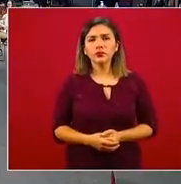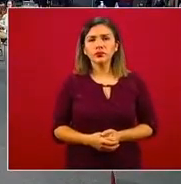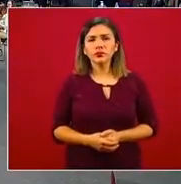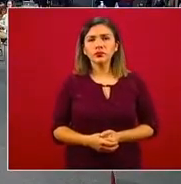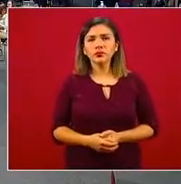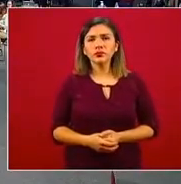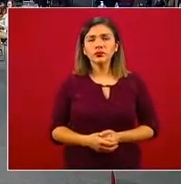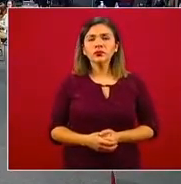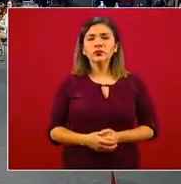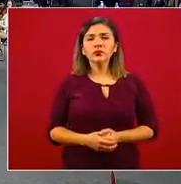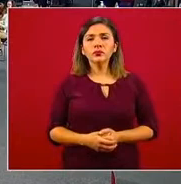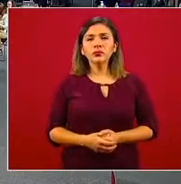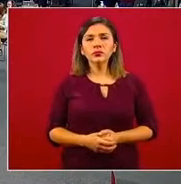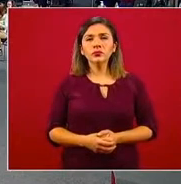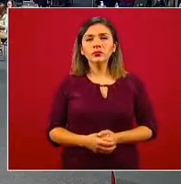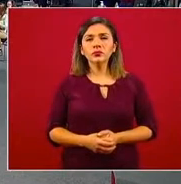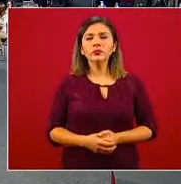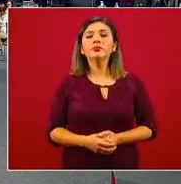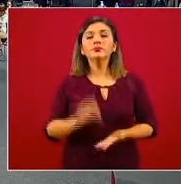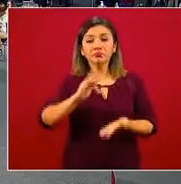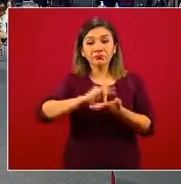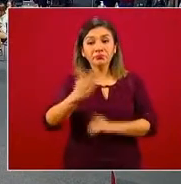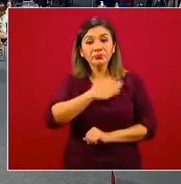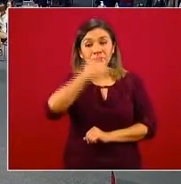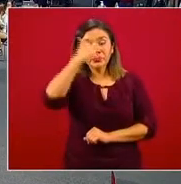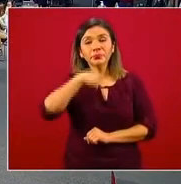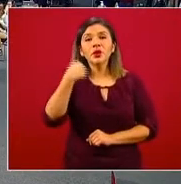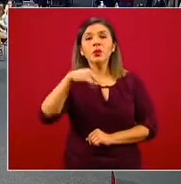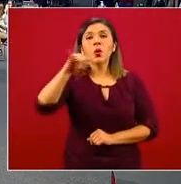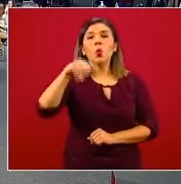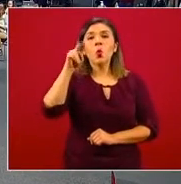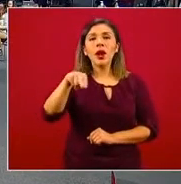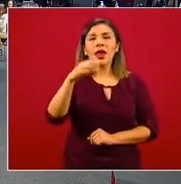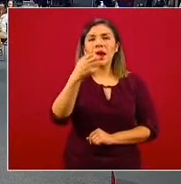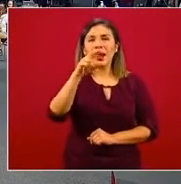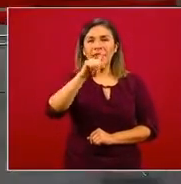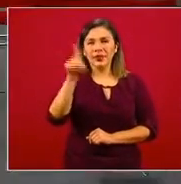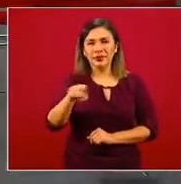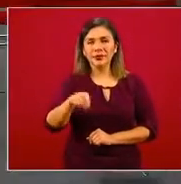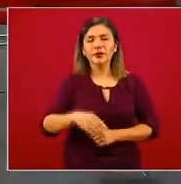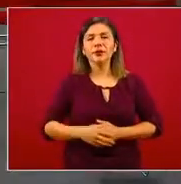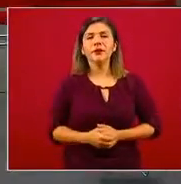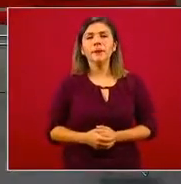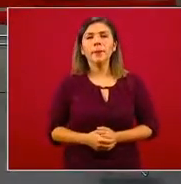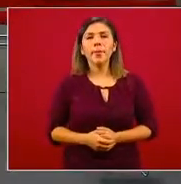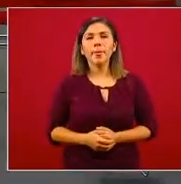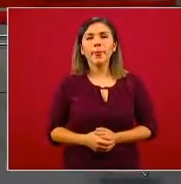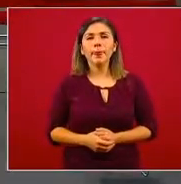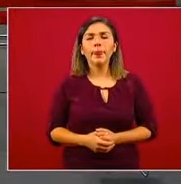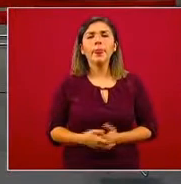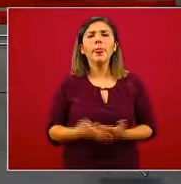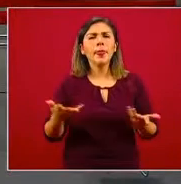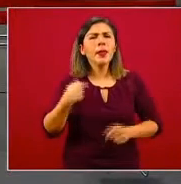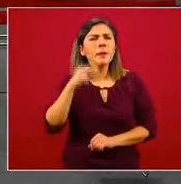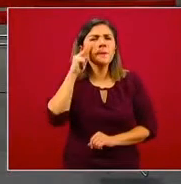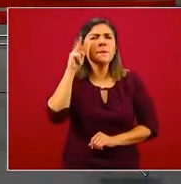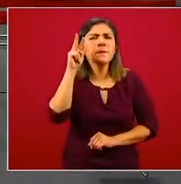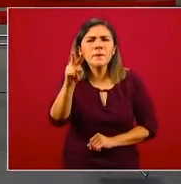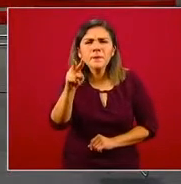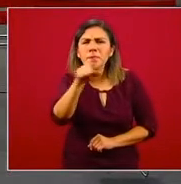Let's open up for Q&A round. First you and then you. Hello, Juan Hernandez from Basta Newspaper, Grupo